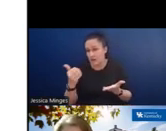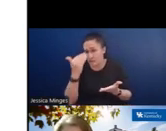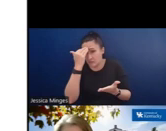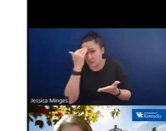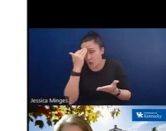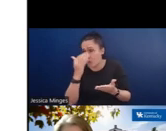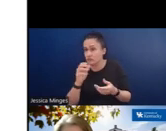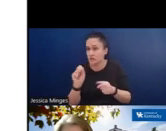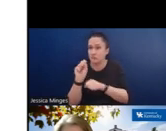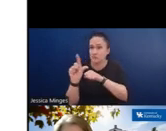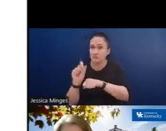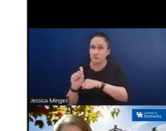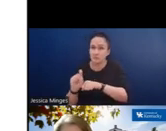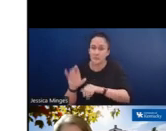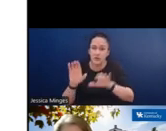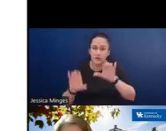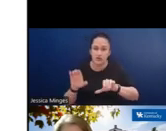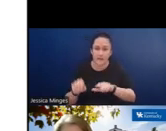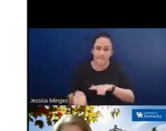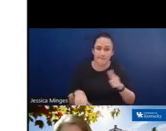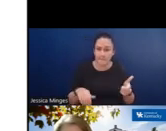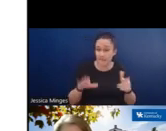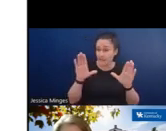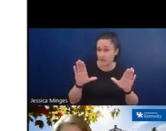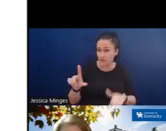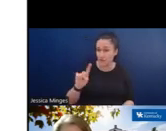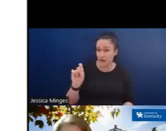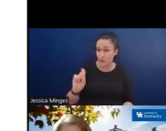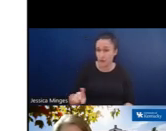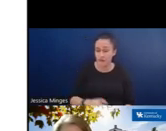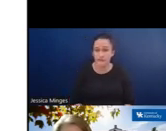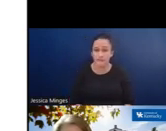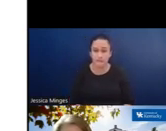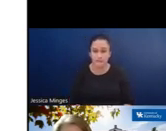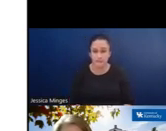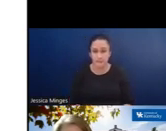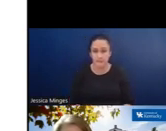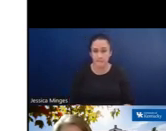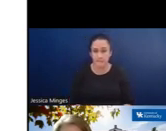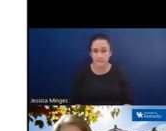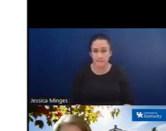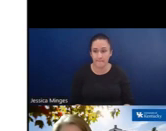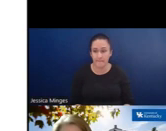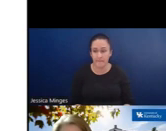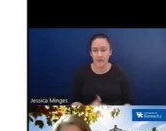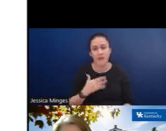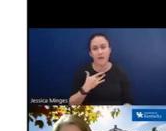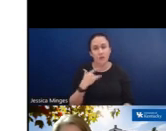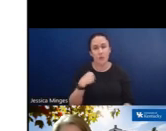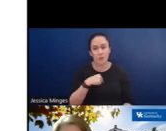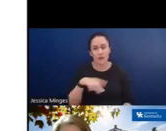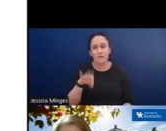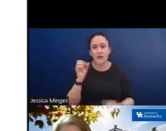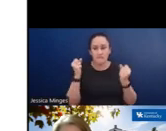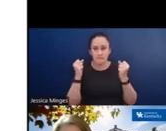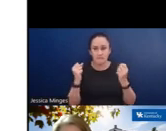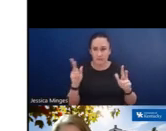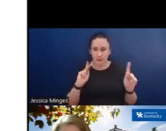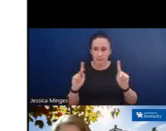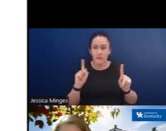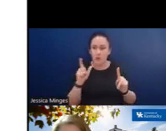chat. That is great, a great question. And I think we're finding a lot of people who